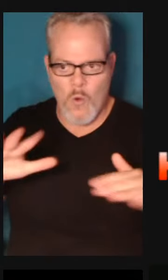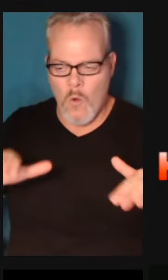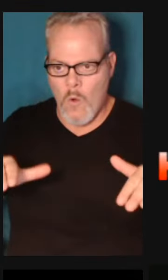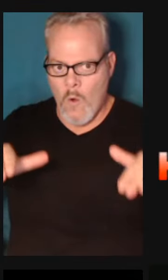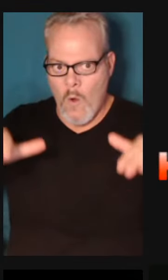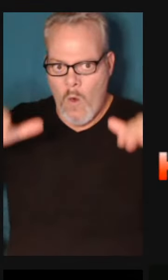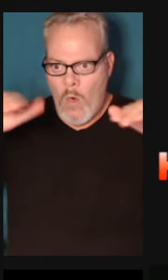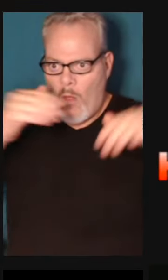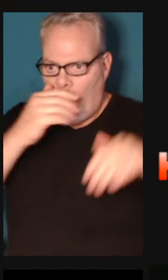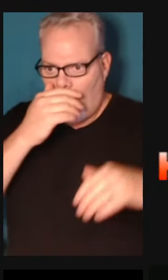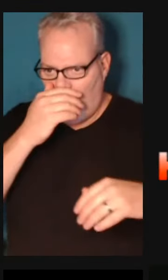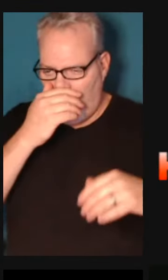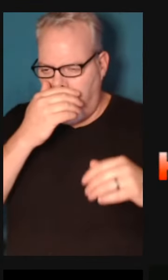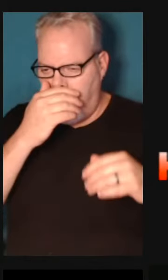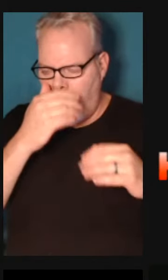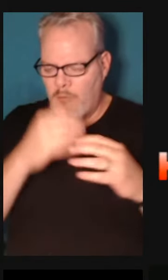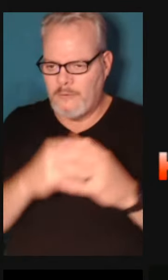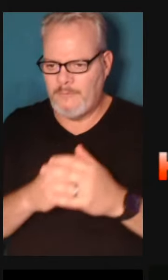So that's our